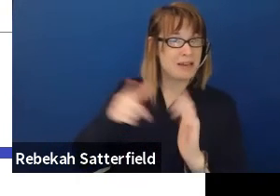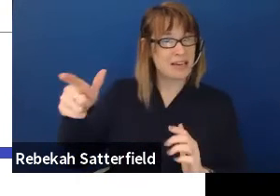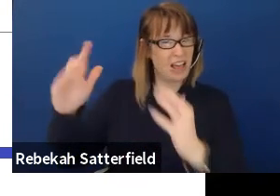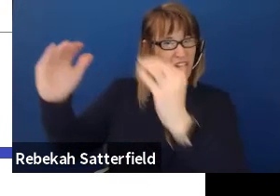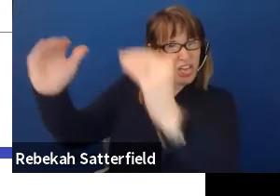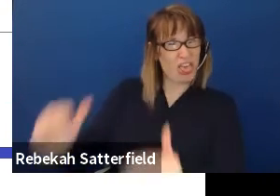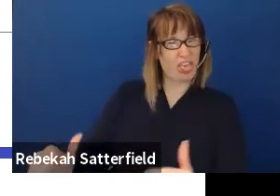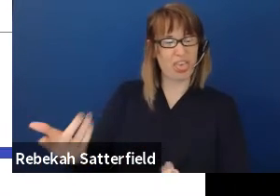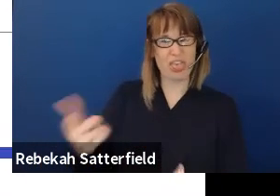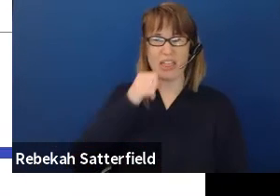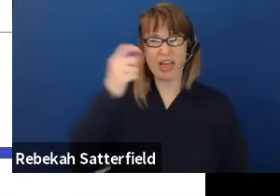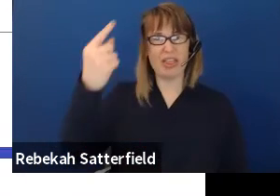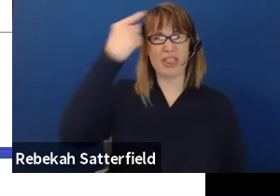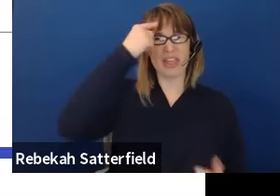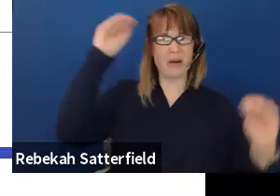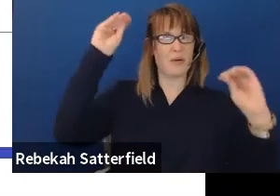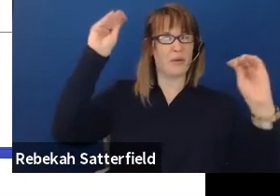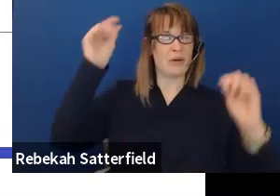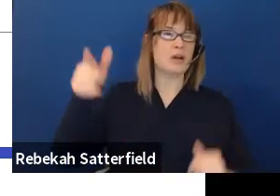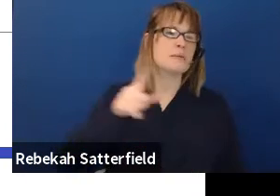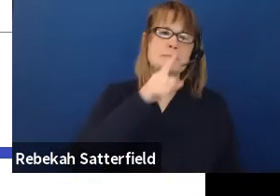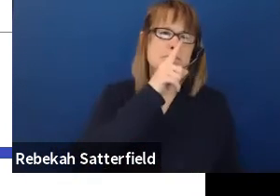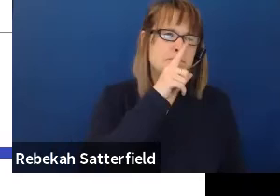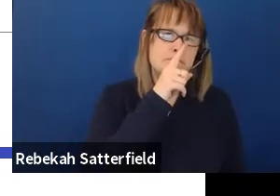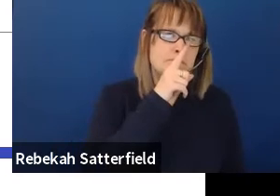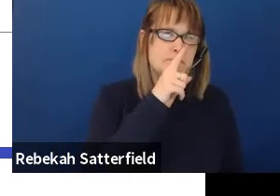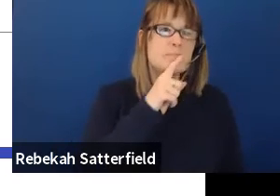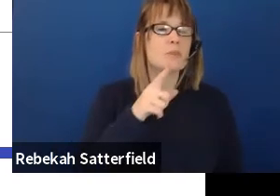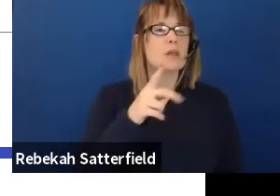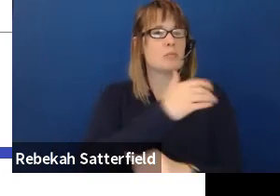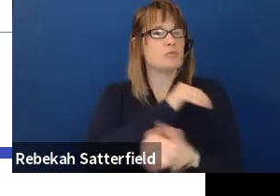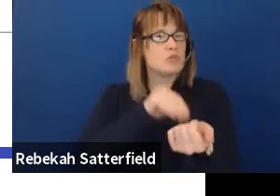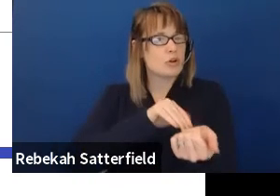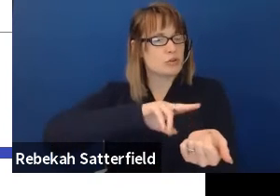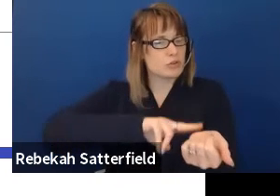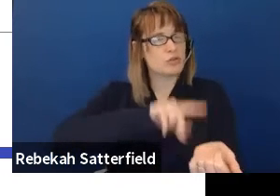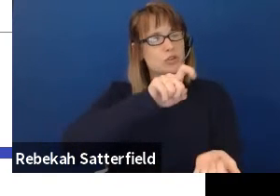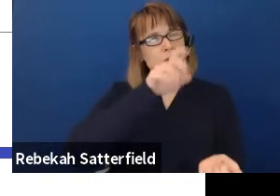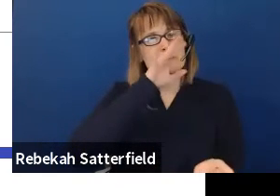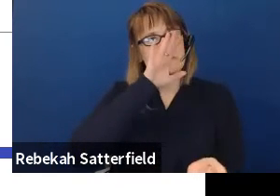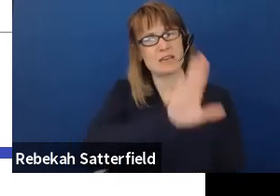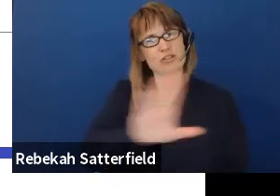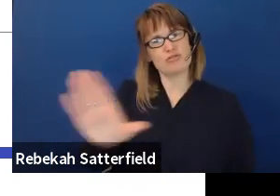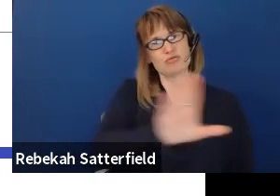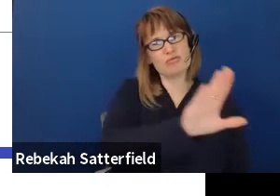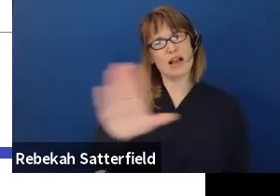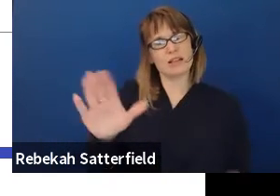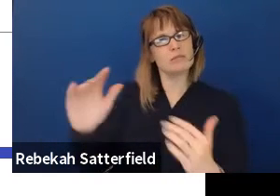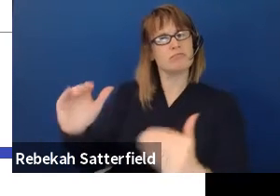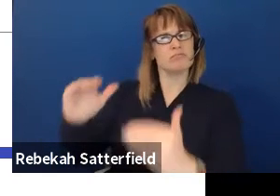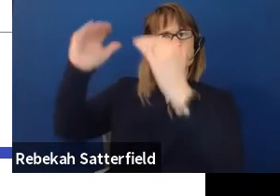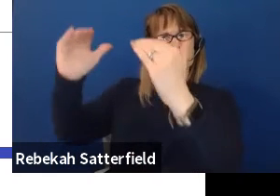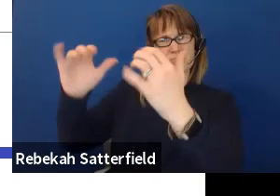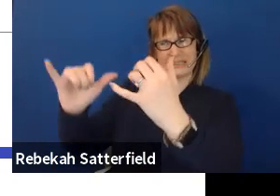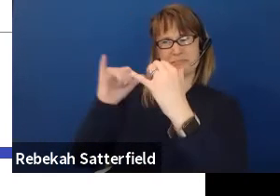unintelligent. Providers should really speak to their patients in the same manner they would speak to an English-speaking patient.